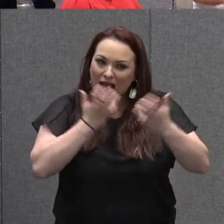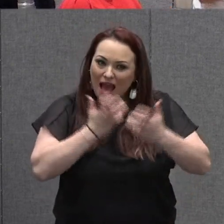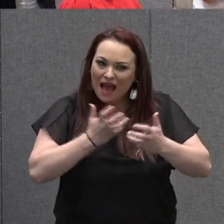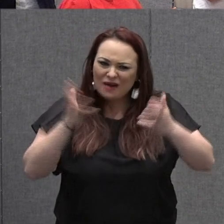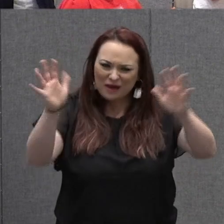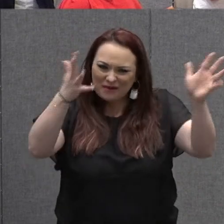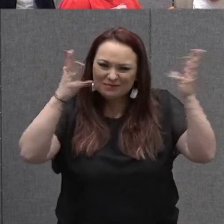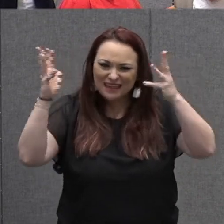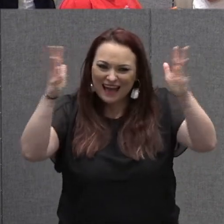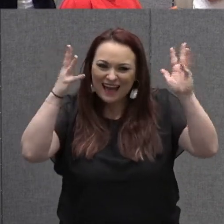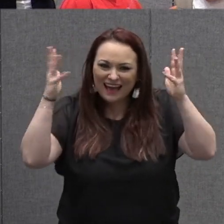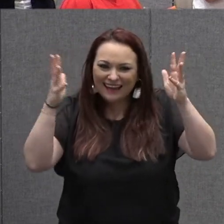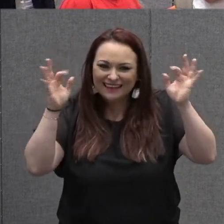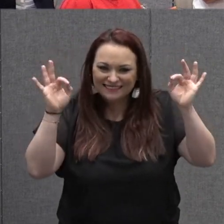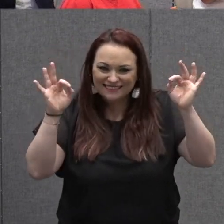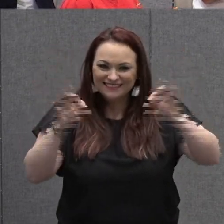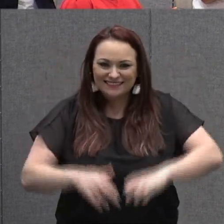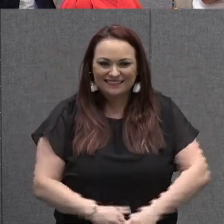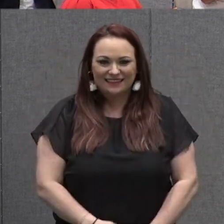of applause.